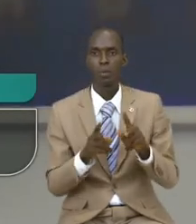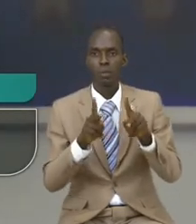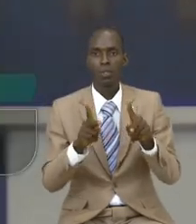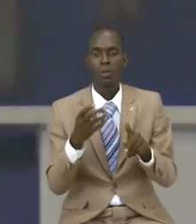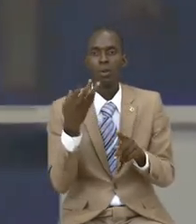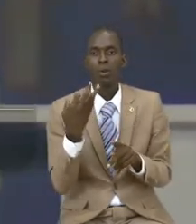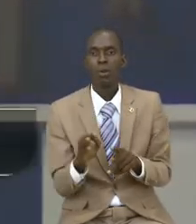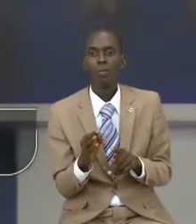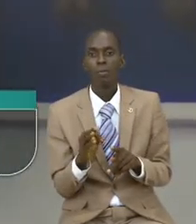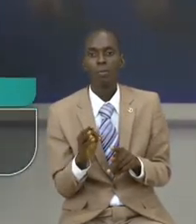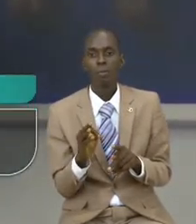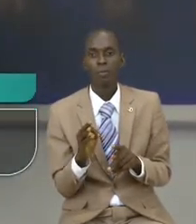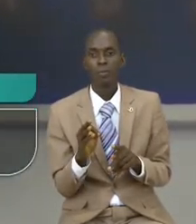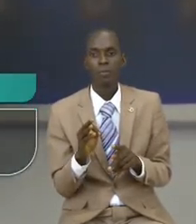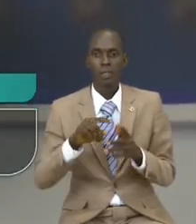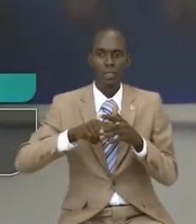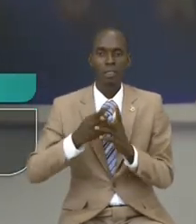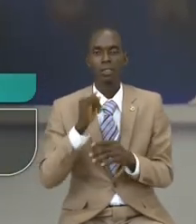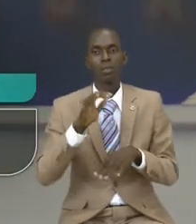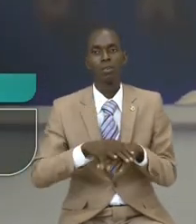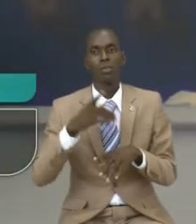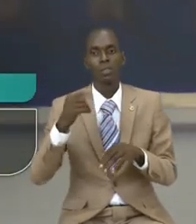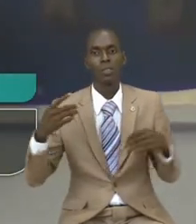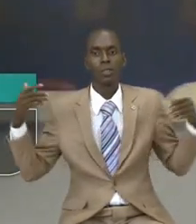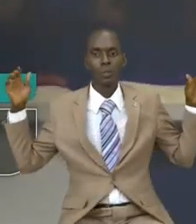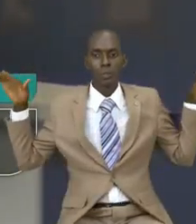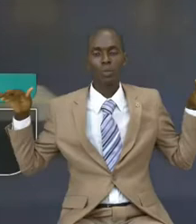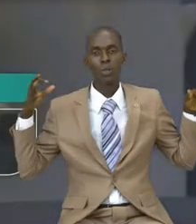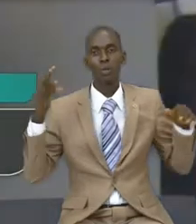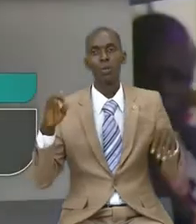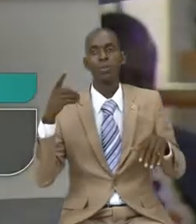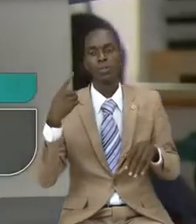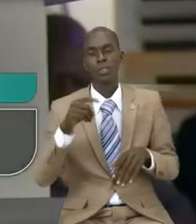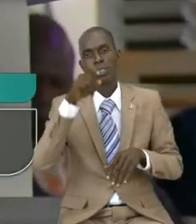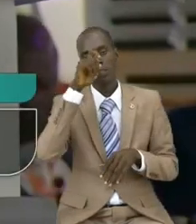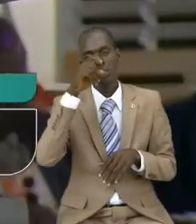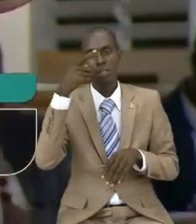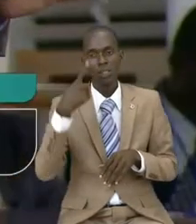starting on the wings of the eagle. The privilege of